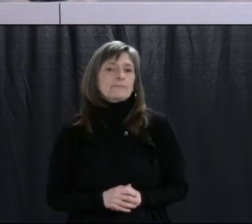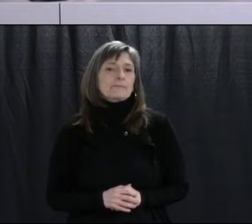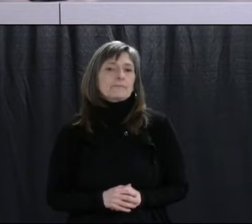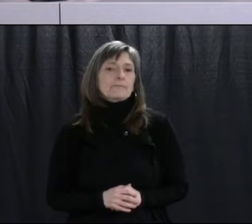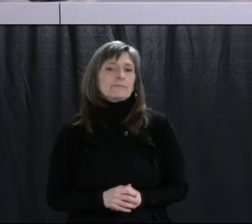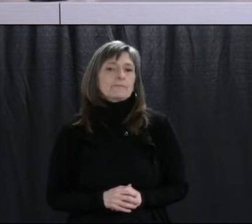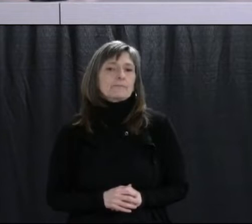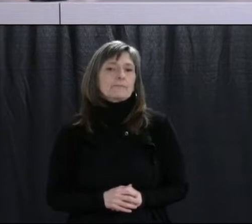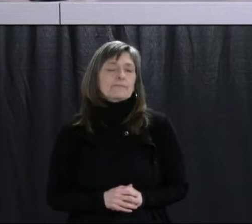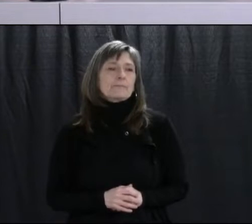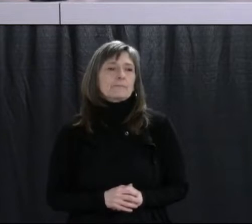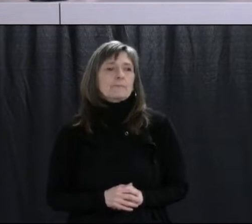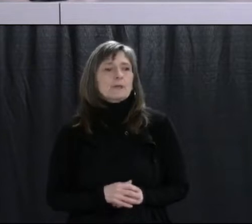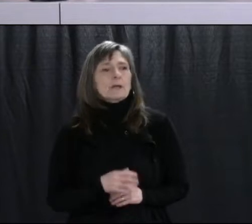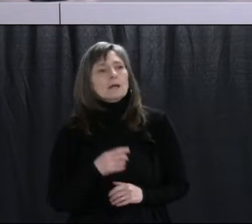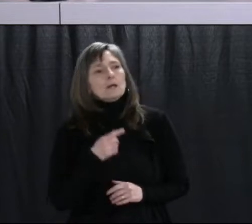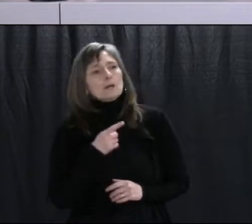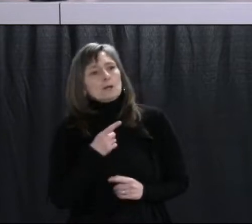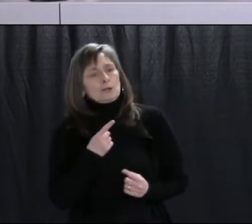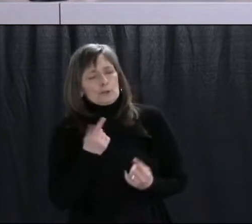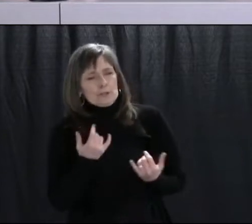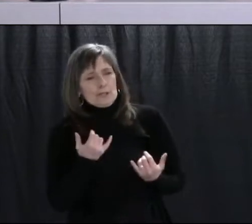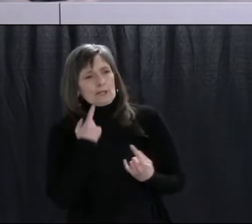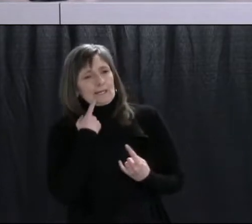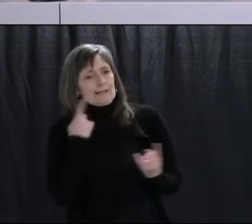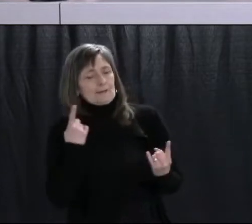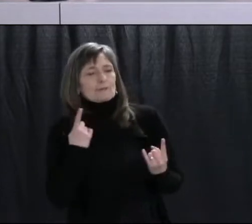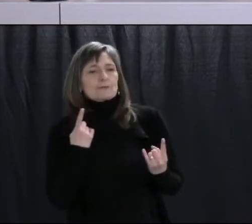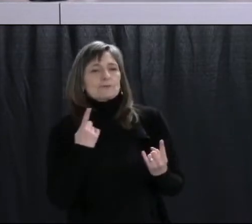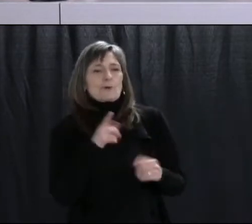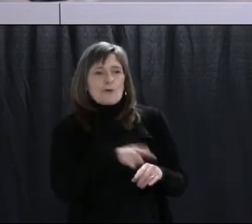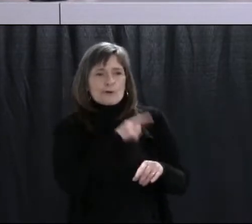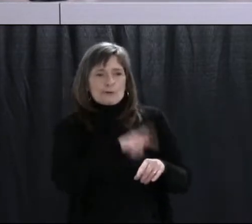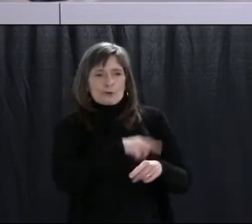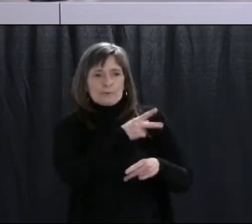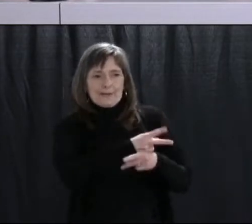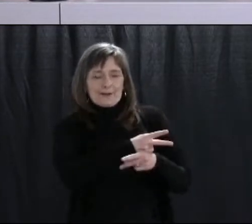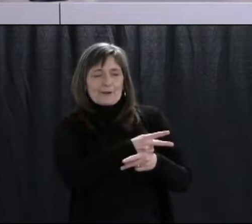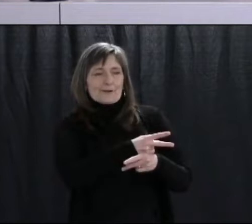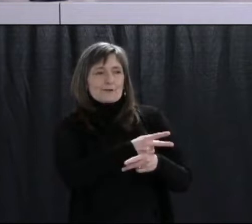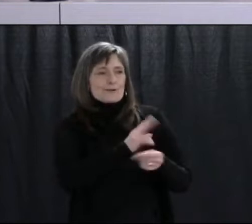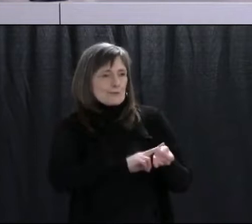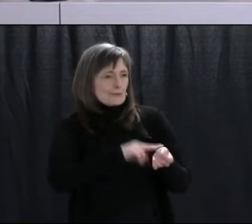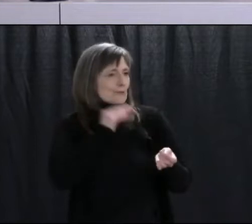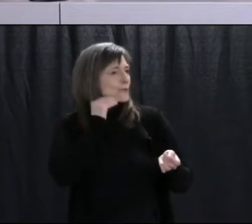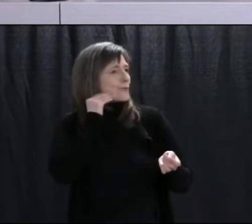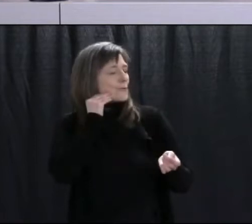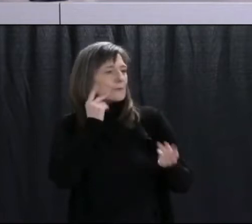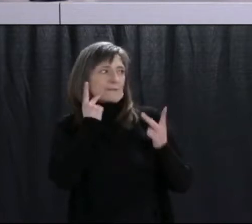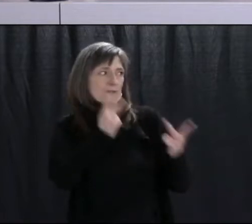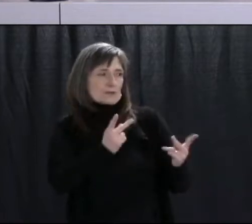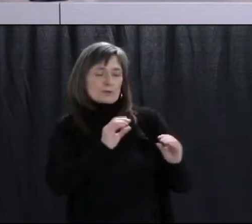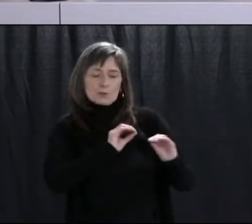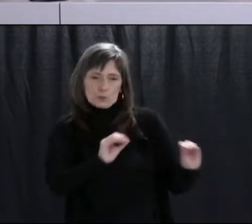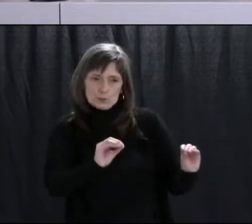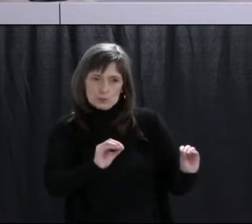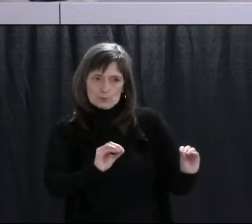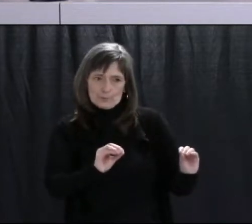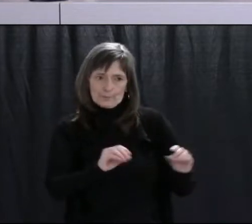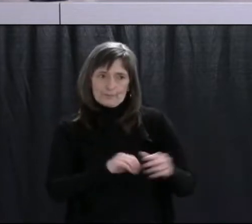In announcing that there are no longer visitors allowed in long-term care centers, this is going to have a really big impact, as you acknowledged,